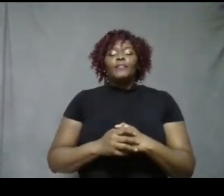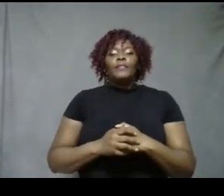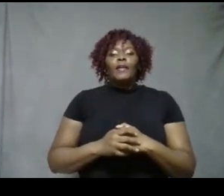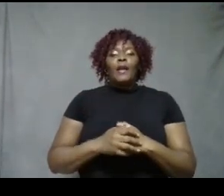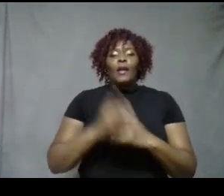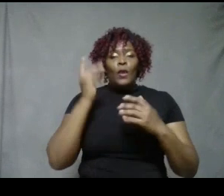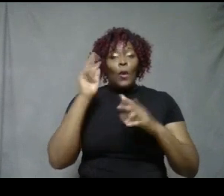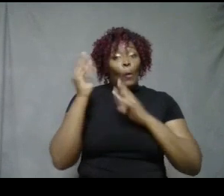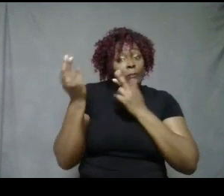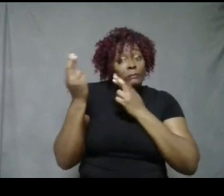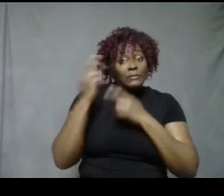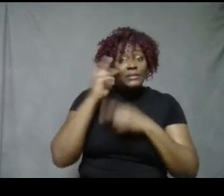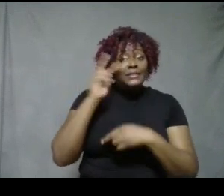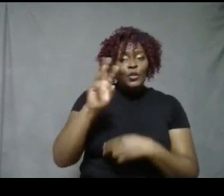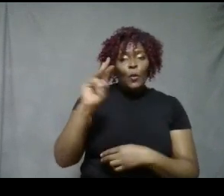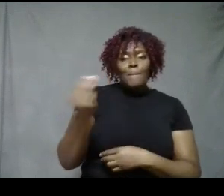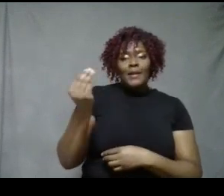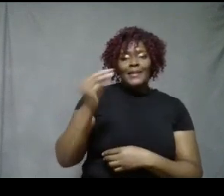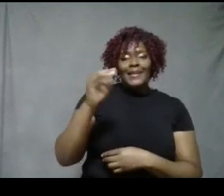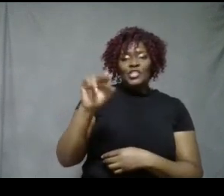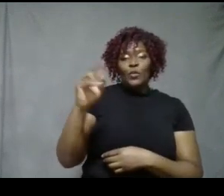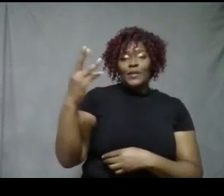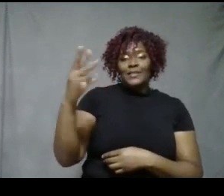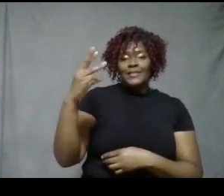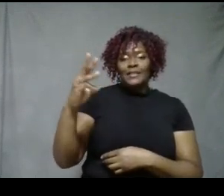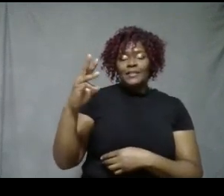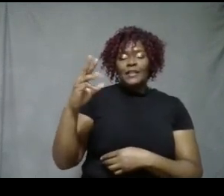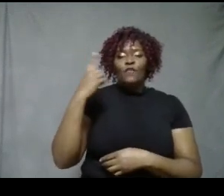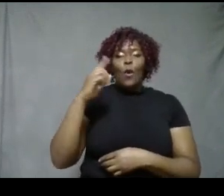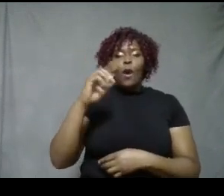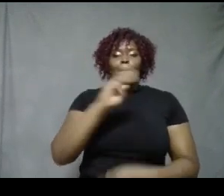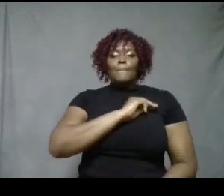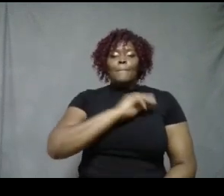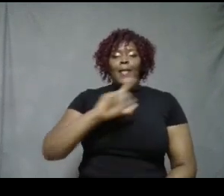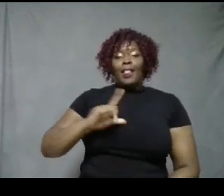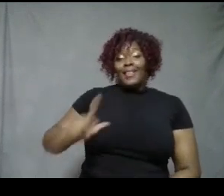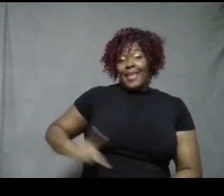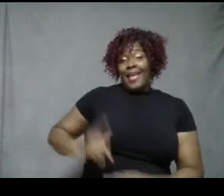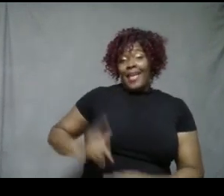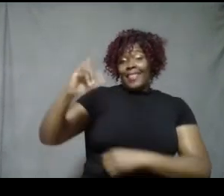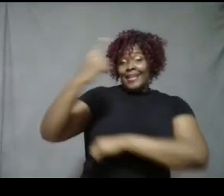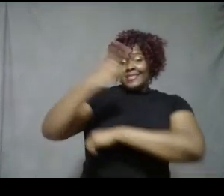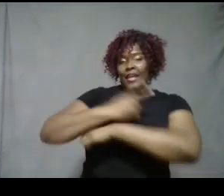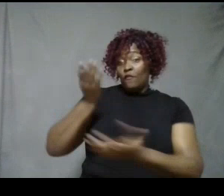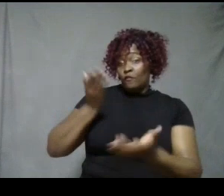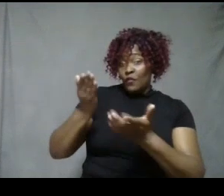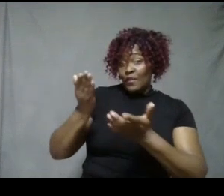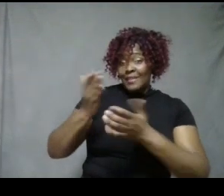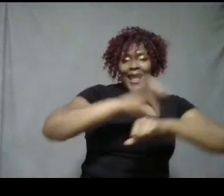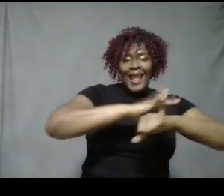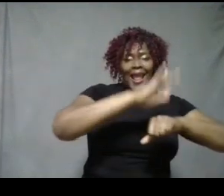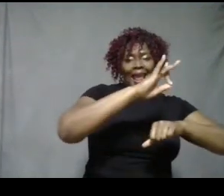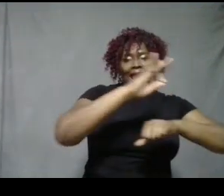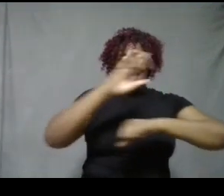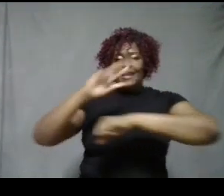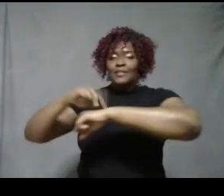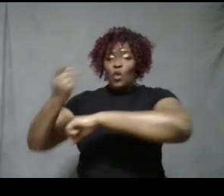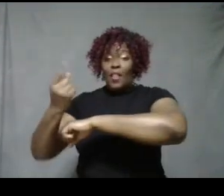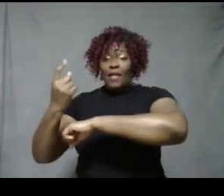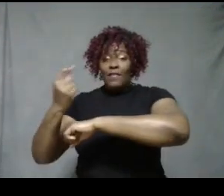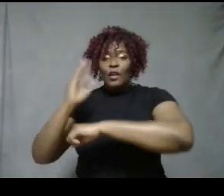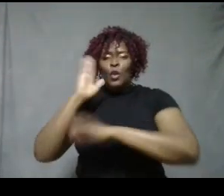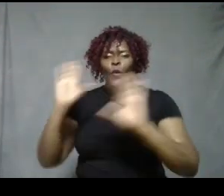at the 2023 Reverend Dr. Martin Luther King Jr. Day of Service from 8 a.m. to 11 a.m. Participants will meet in Carolyn